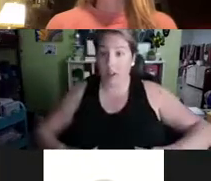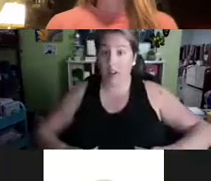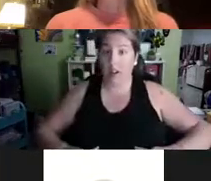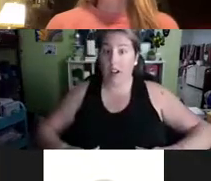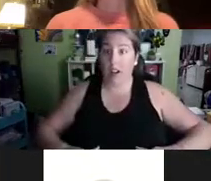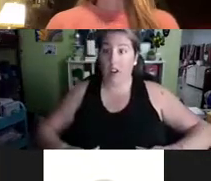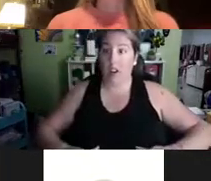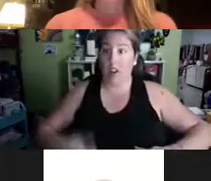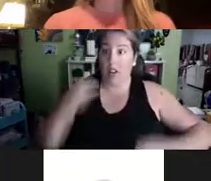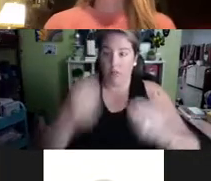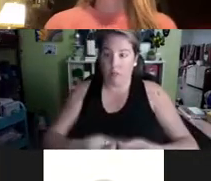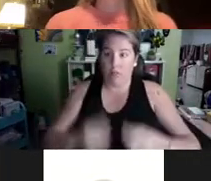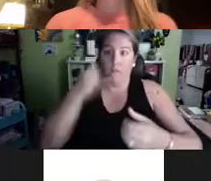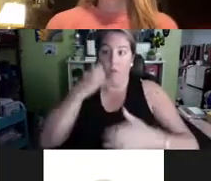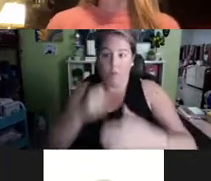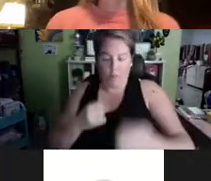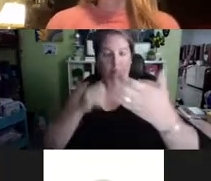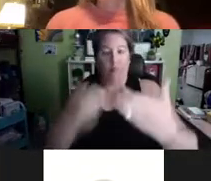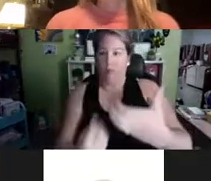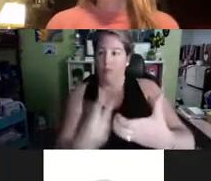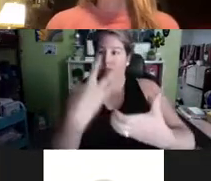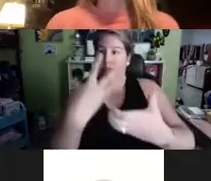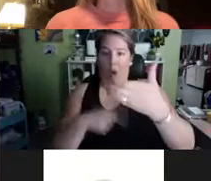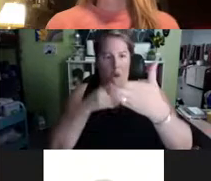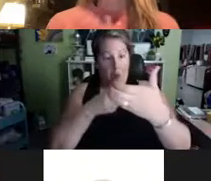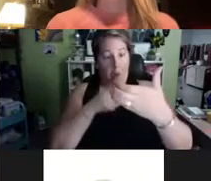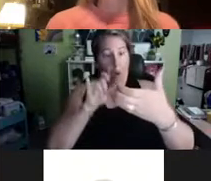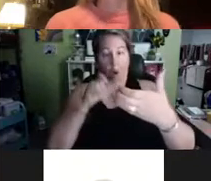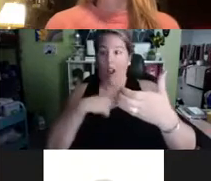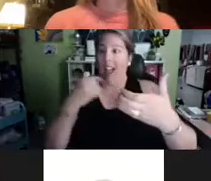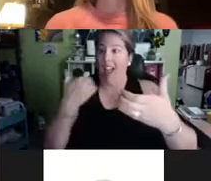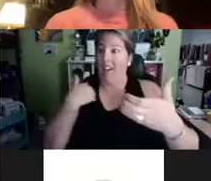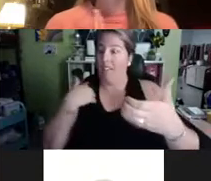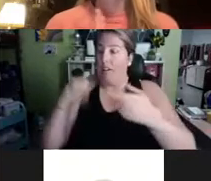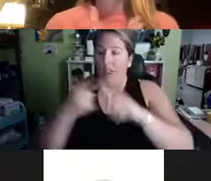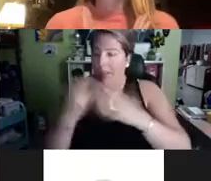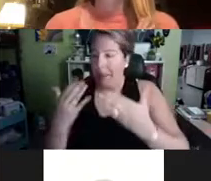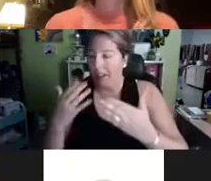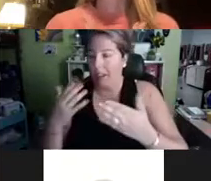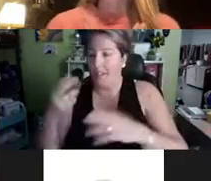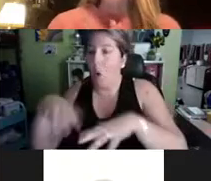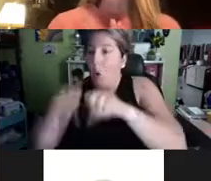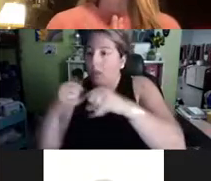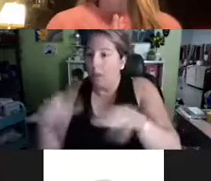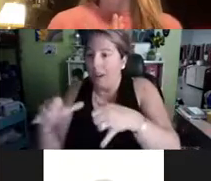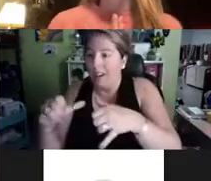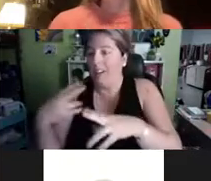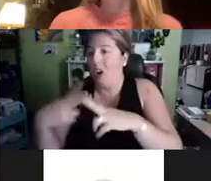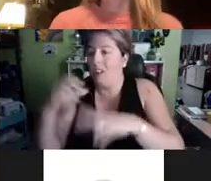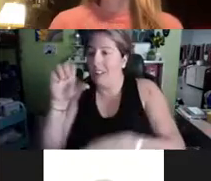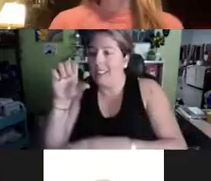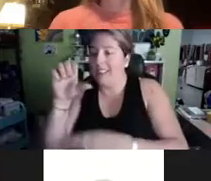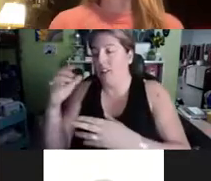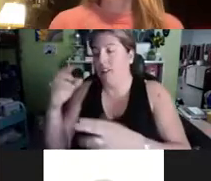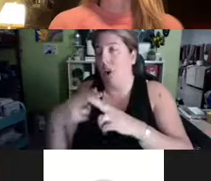had a friend doing a Scent social. I am calling them Scent socials. It could be a party, it could be a